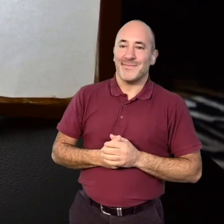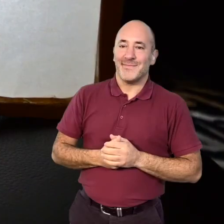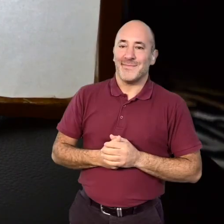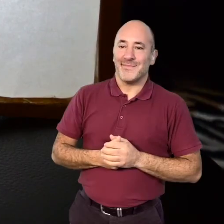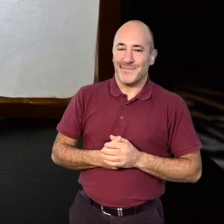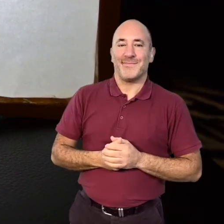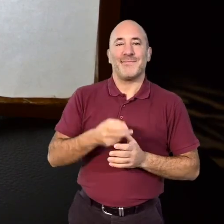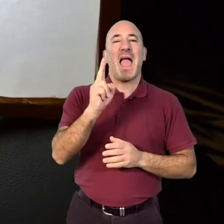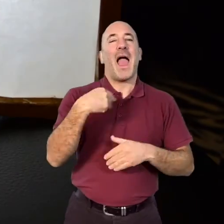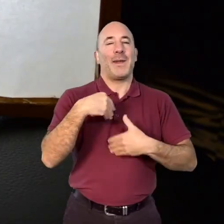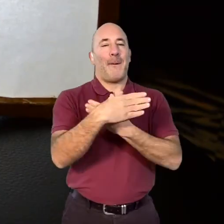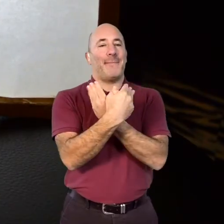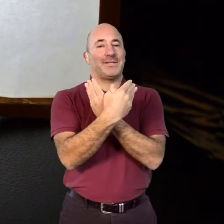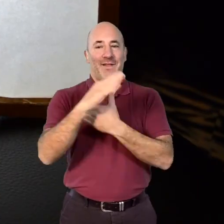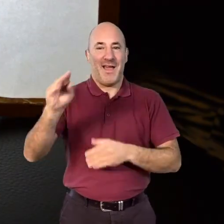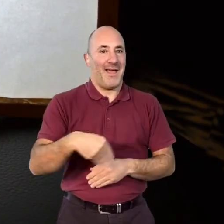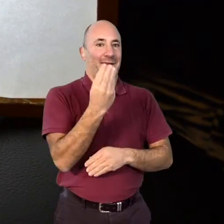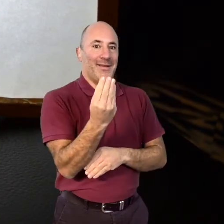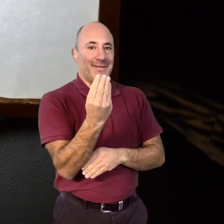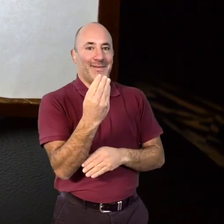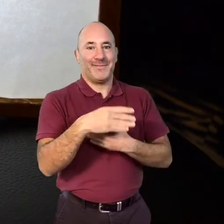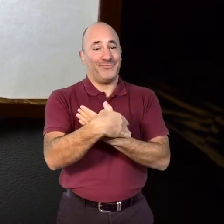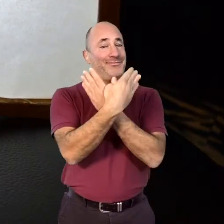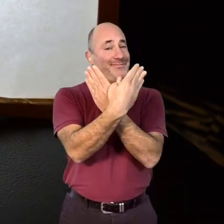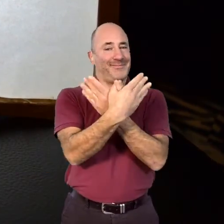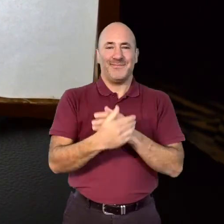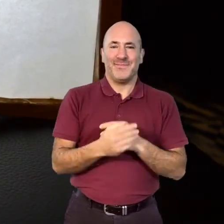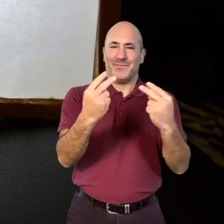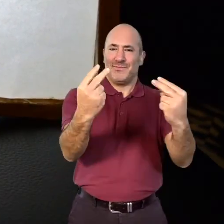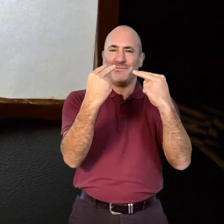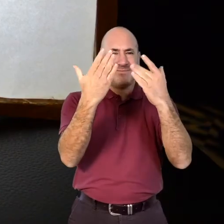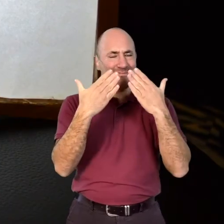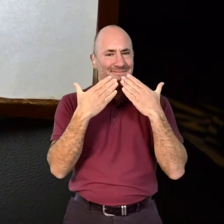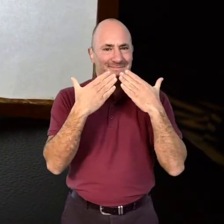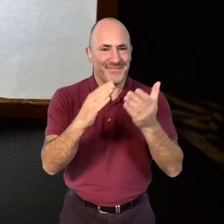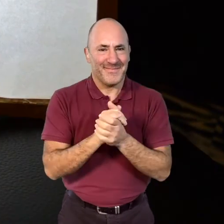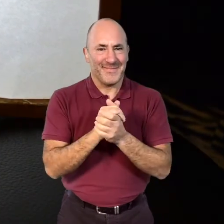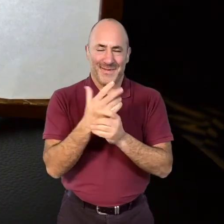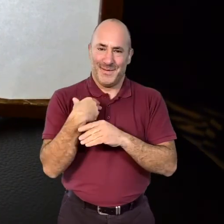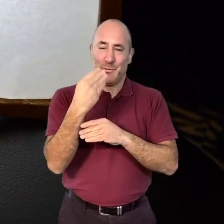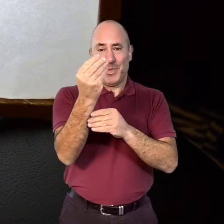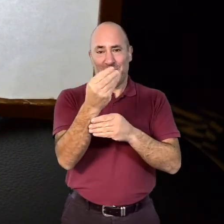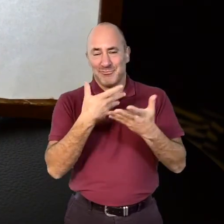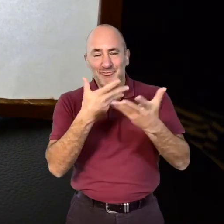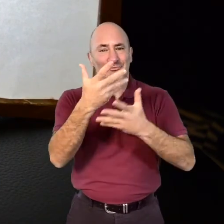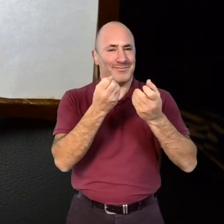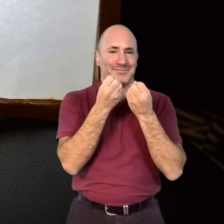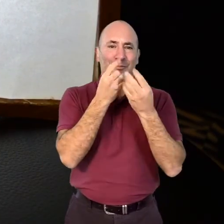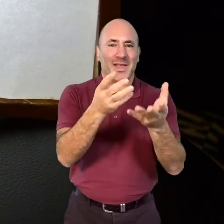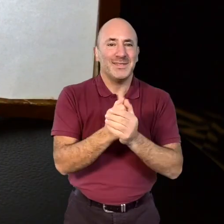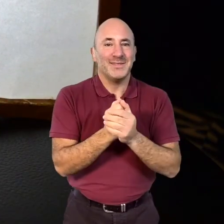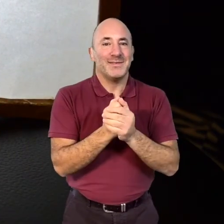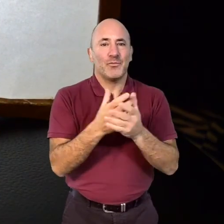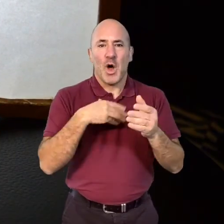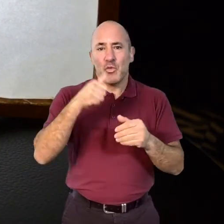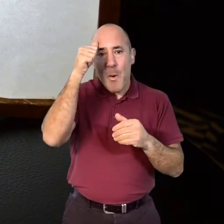I'll show our butterfly again. Thank you so much for watching this video. It's been lovely spending time with you.